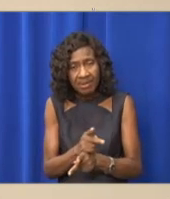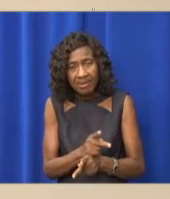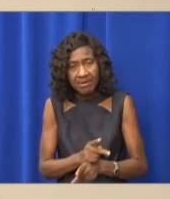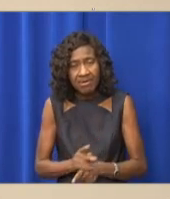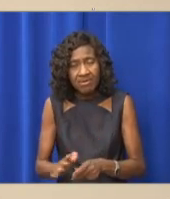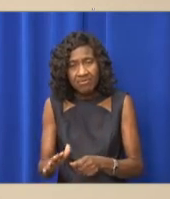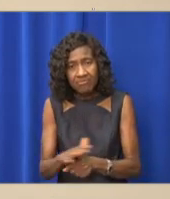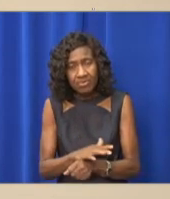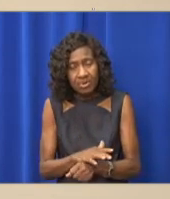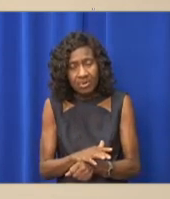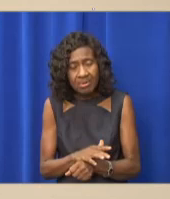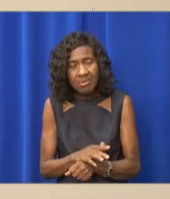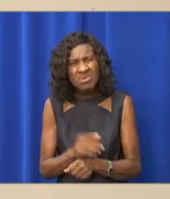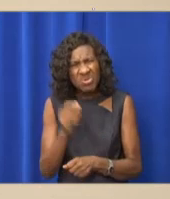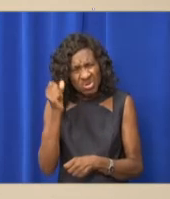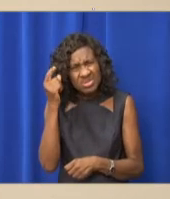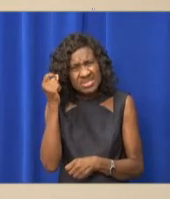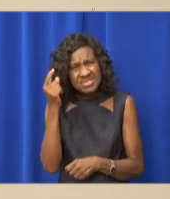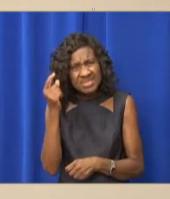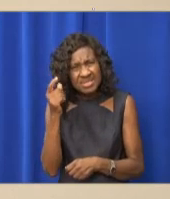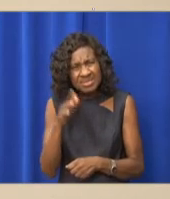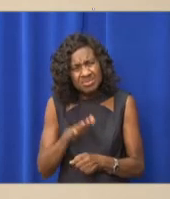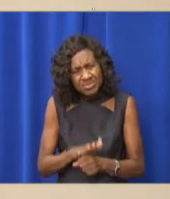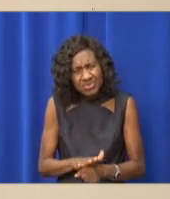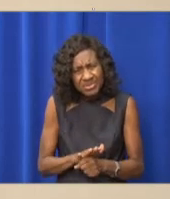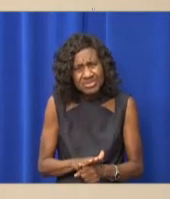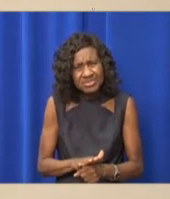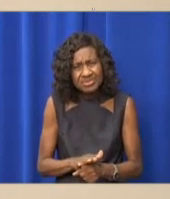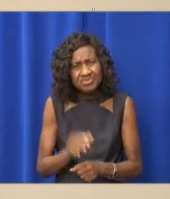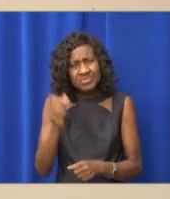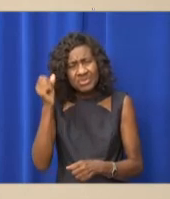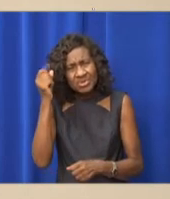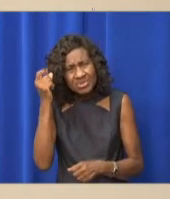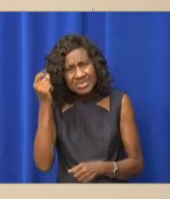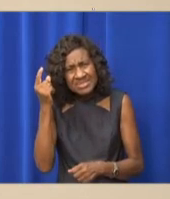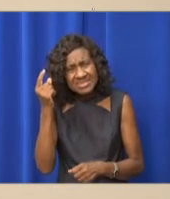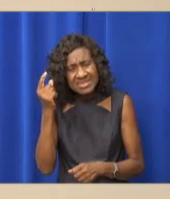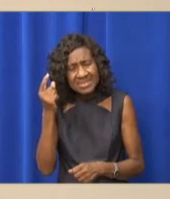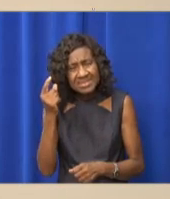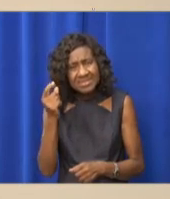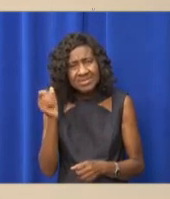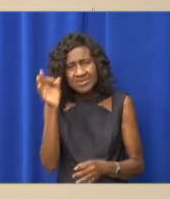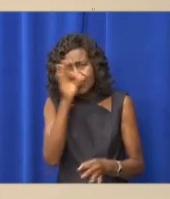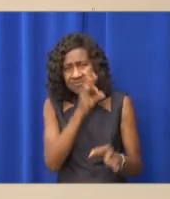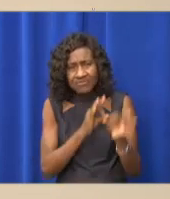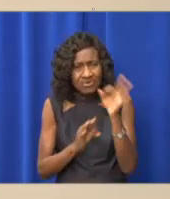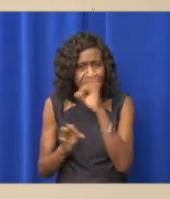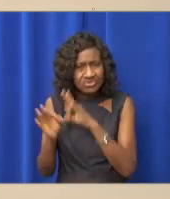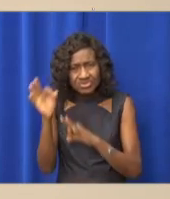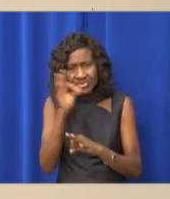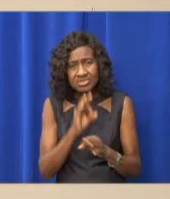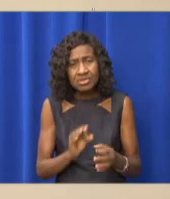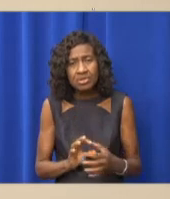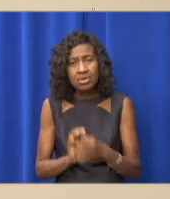the pressures and stresses and frustrations that everybody in the country are facing as a result of these